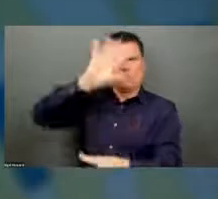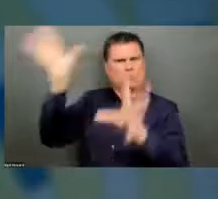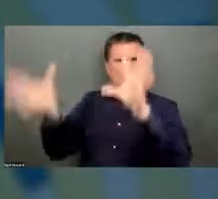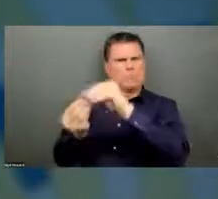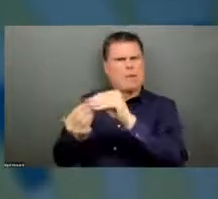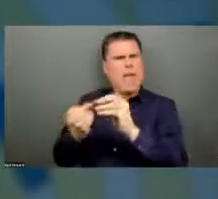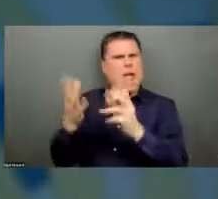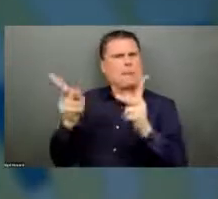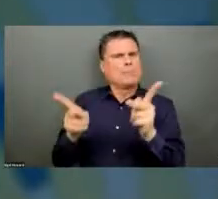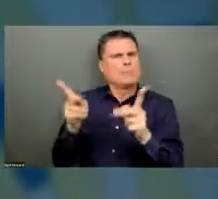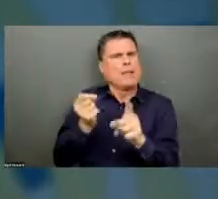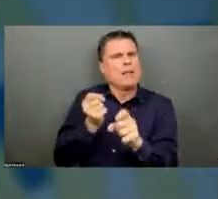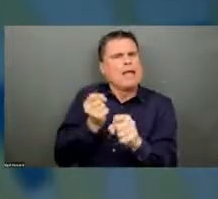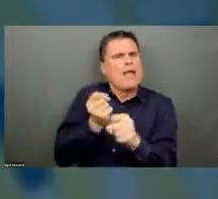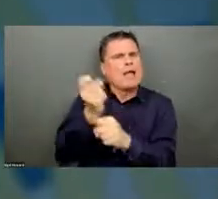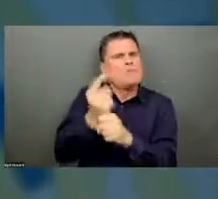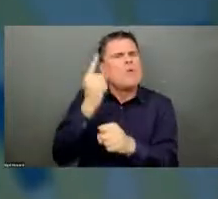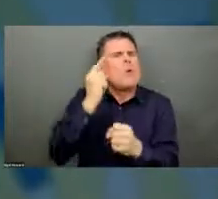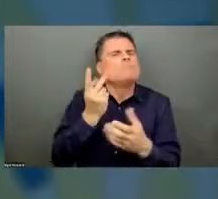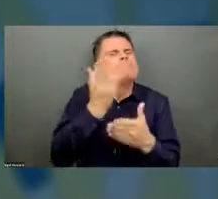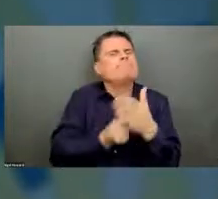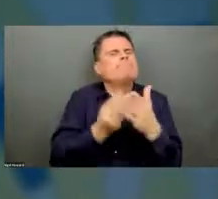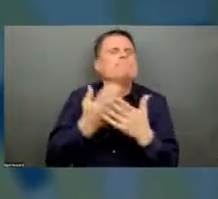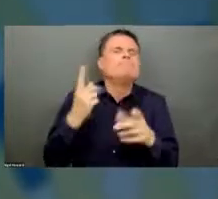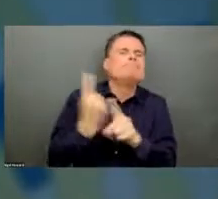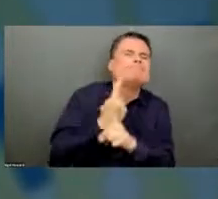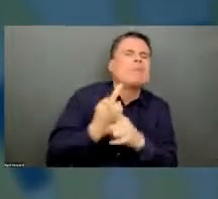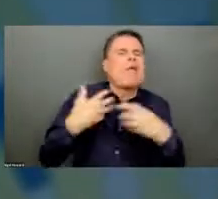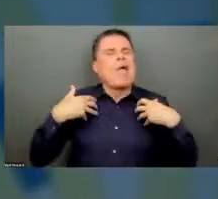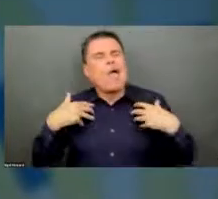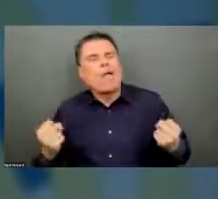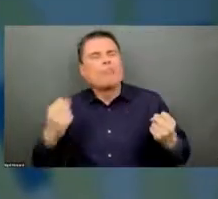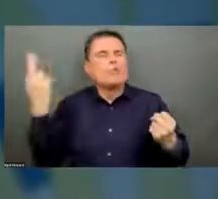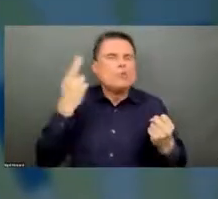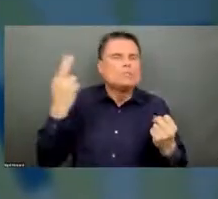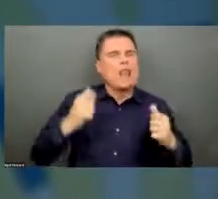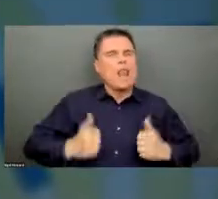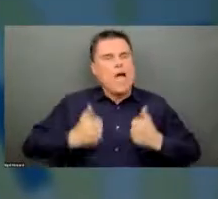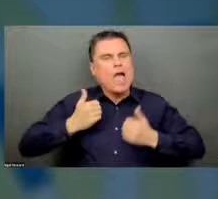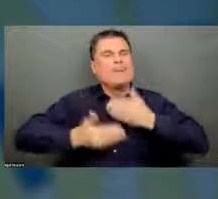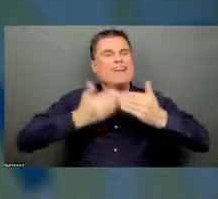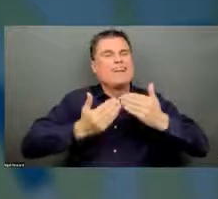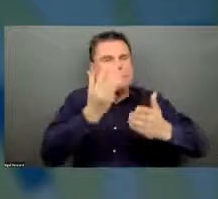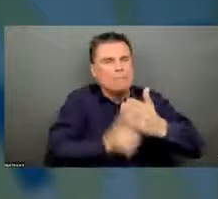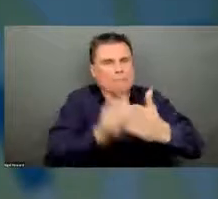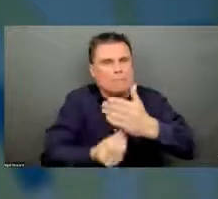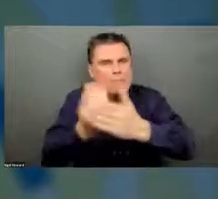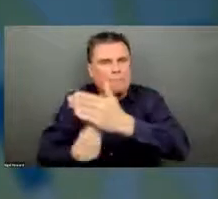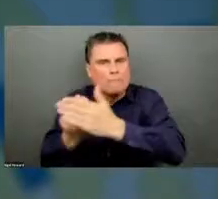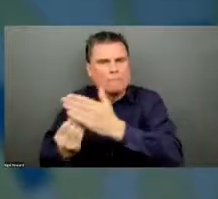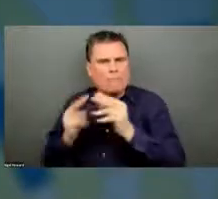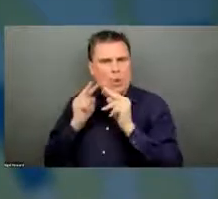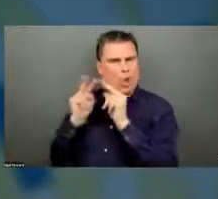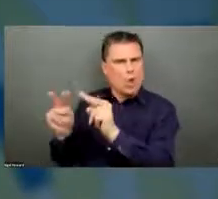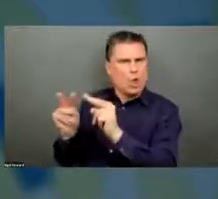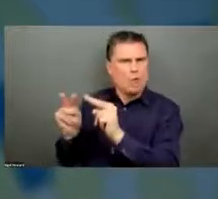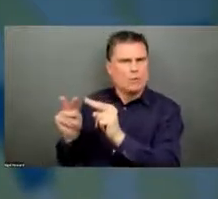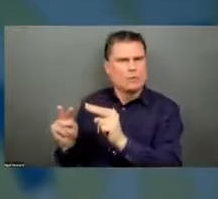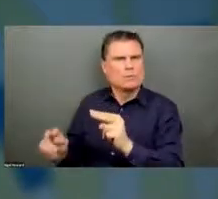rate that we see, is relatively stable in a large population. On average, we have about